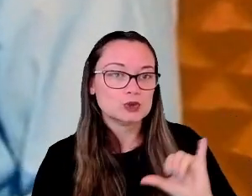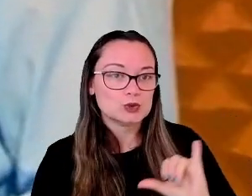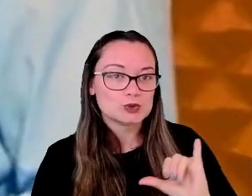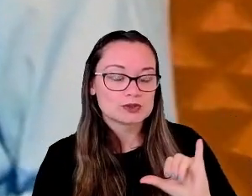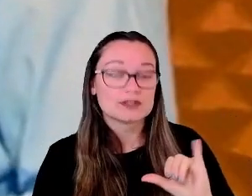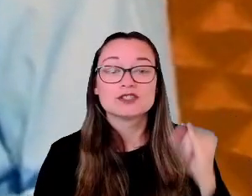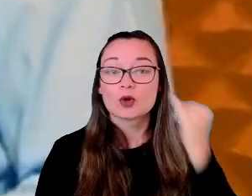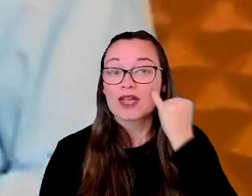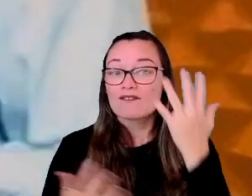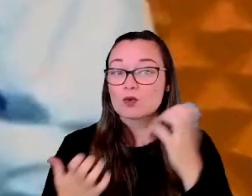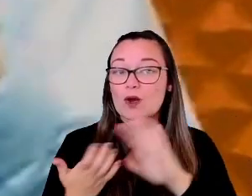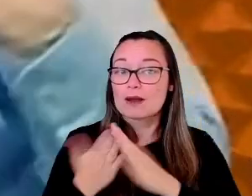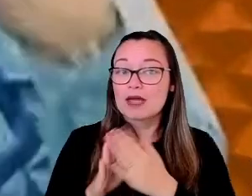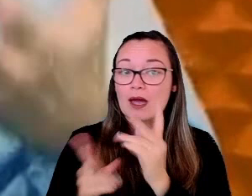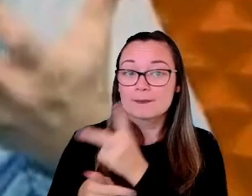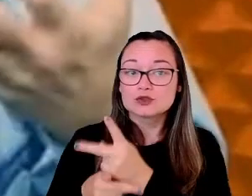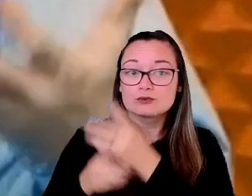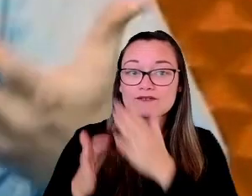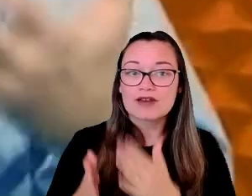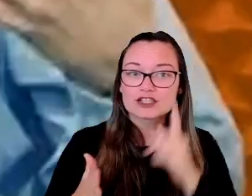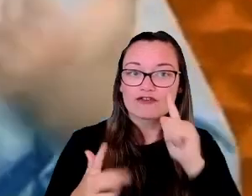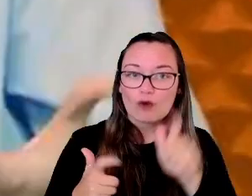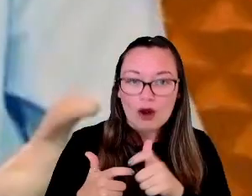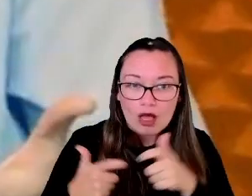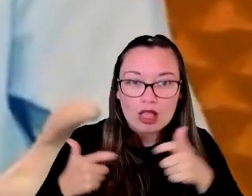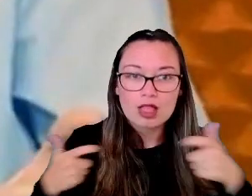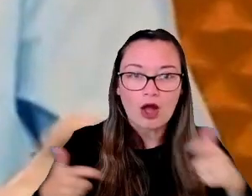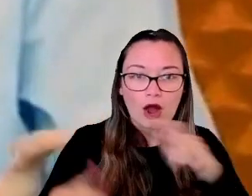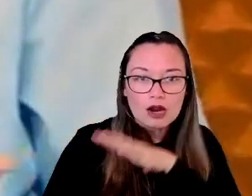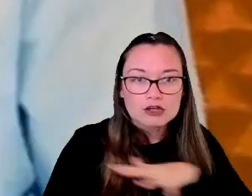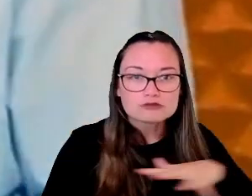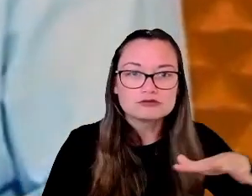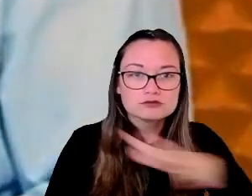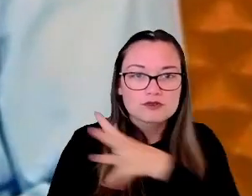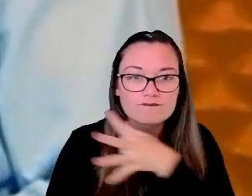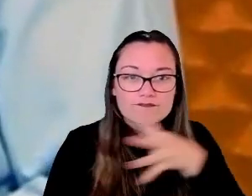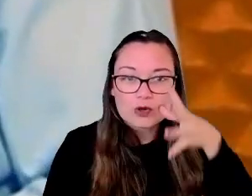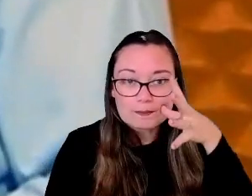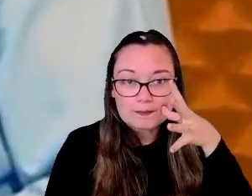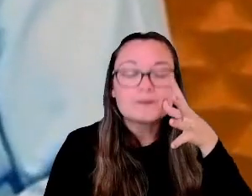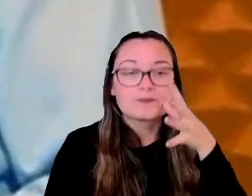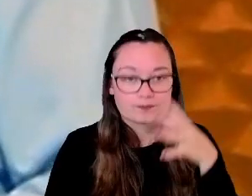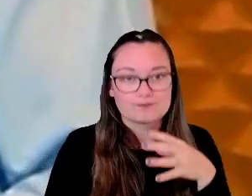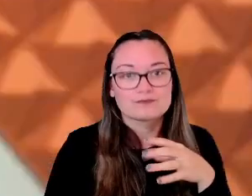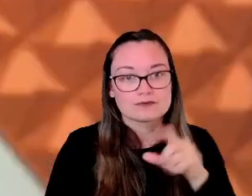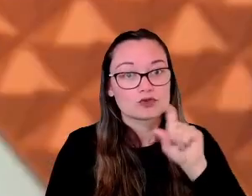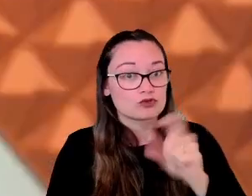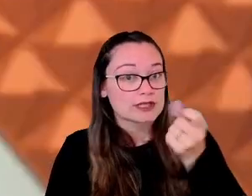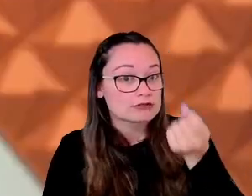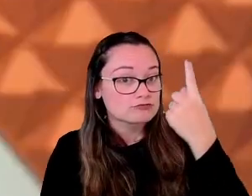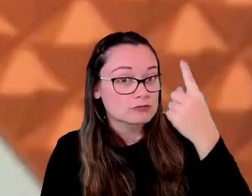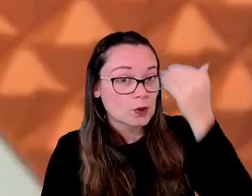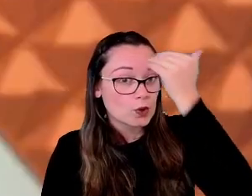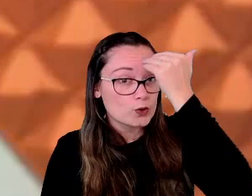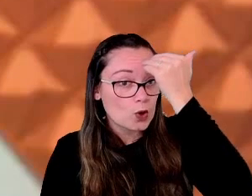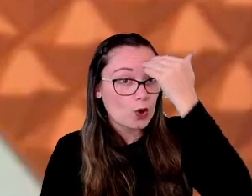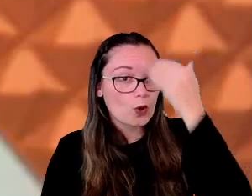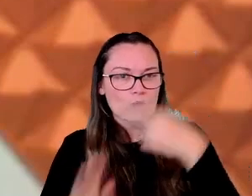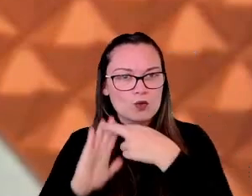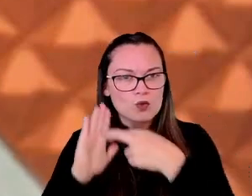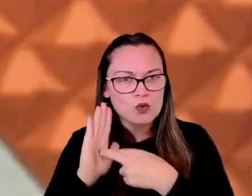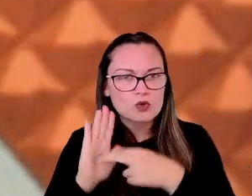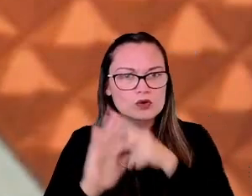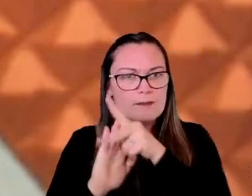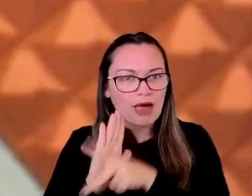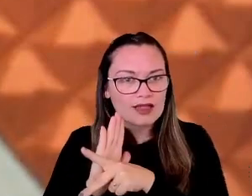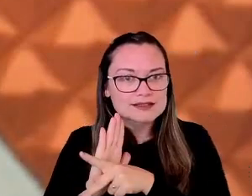being a manager or a supervisor of a large-scale farm operation, you're going to need to know what type of regulations are out